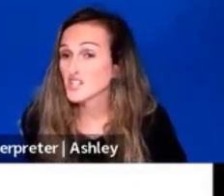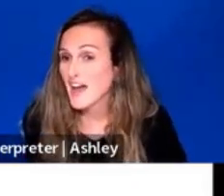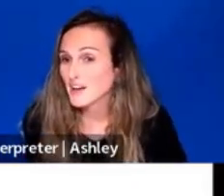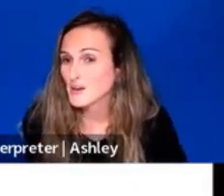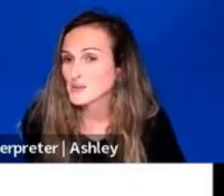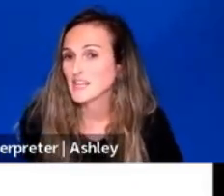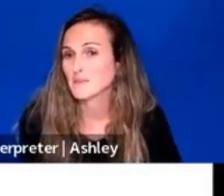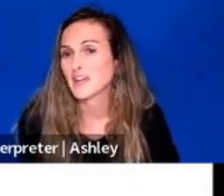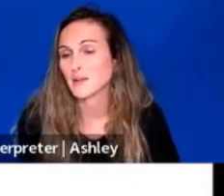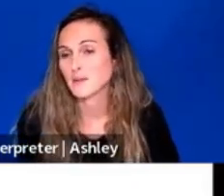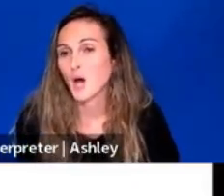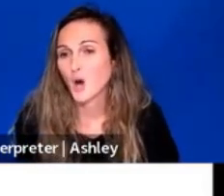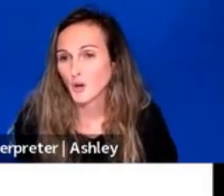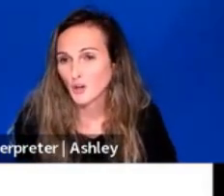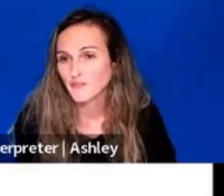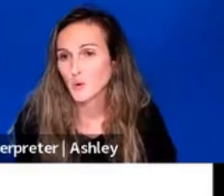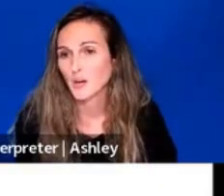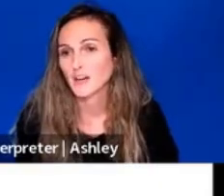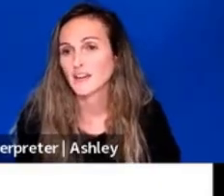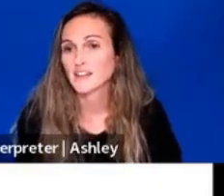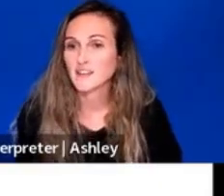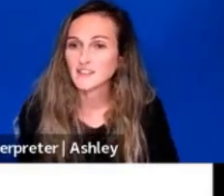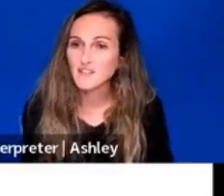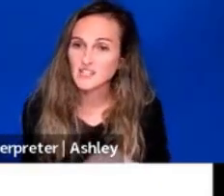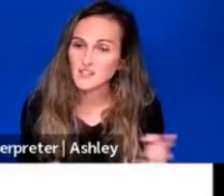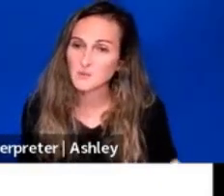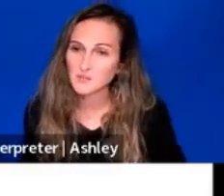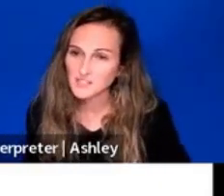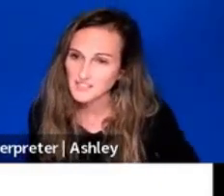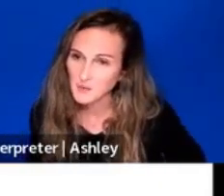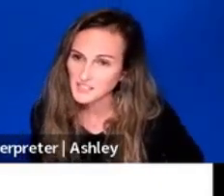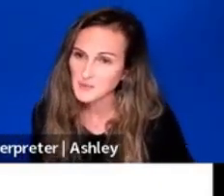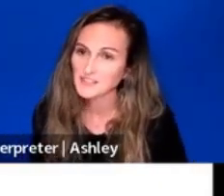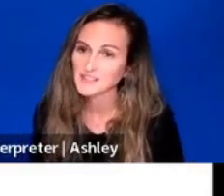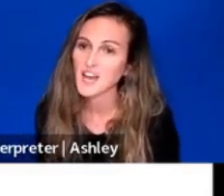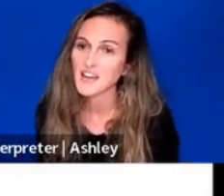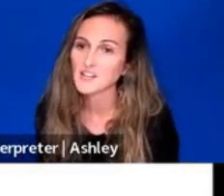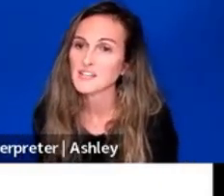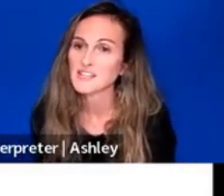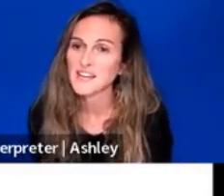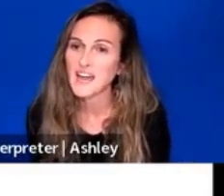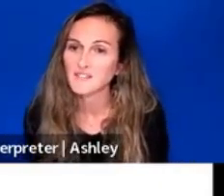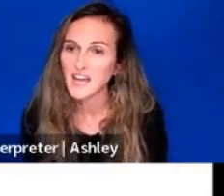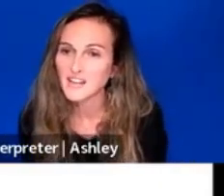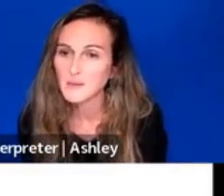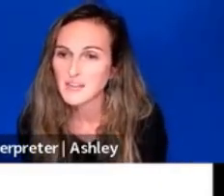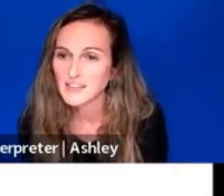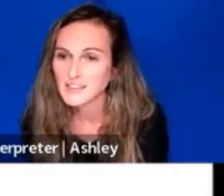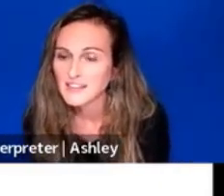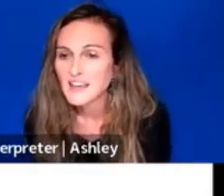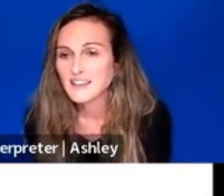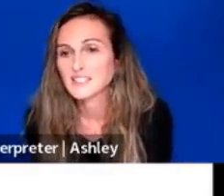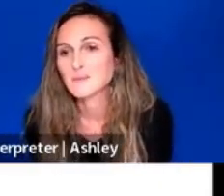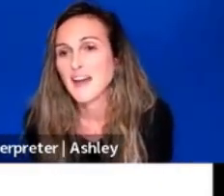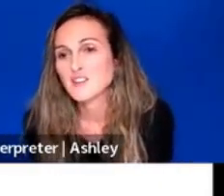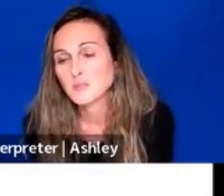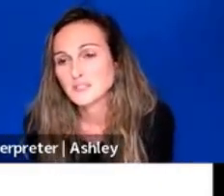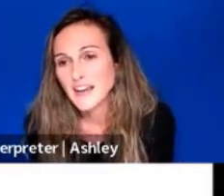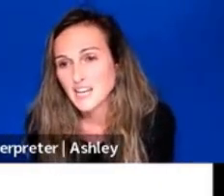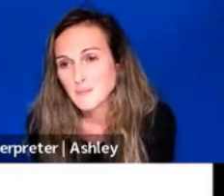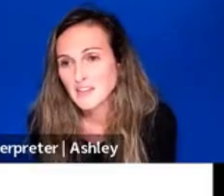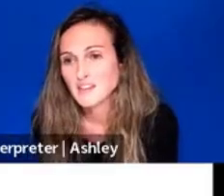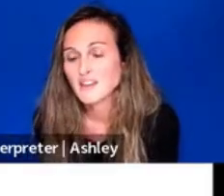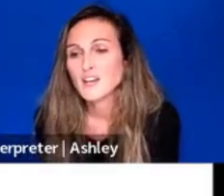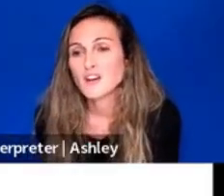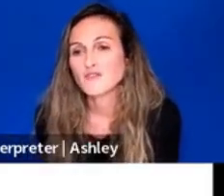creating shadows that make it harder for a deaf individual to see what's being signed. We need to have light coming in, like some natural